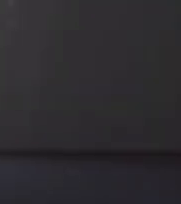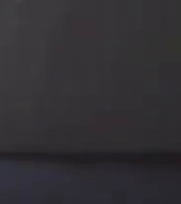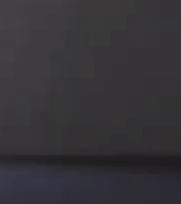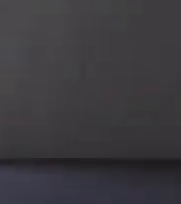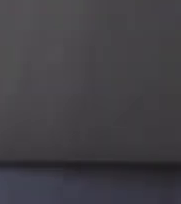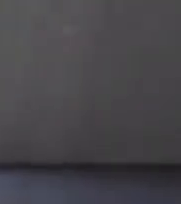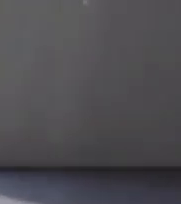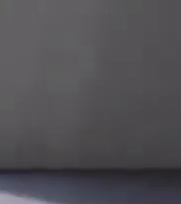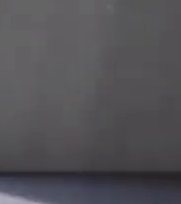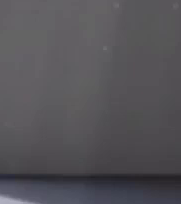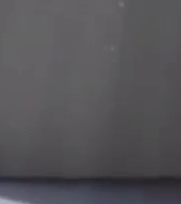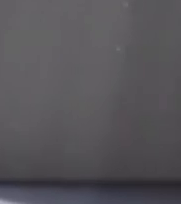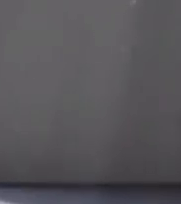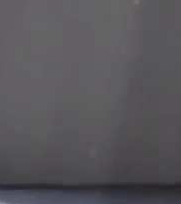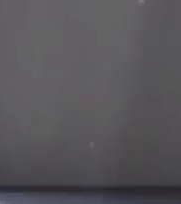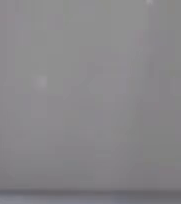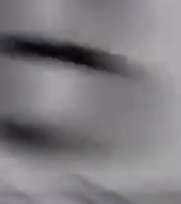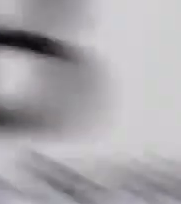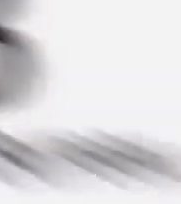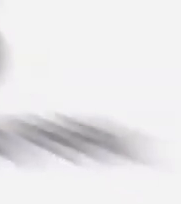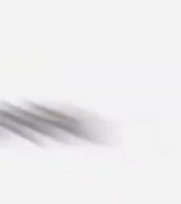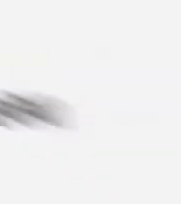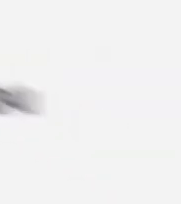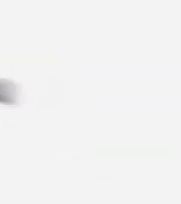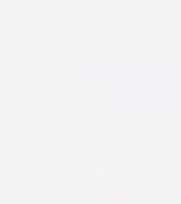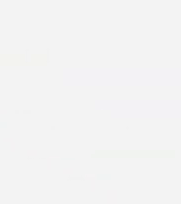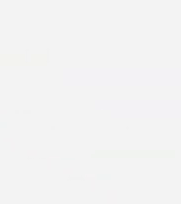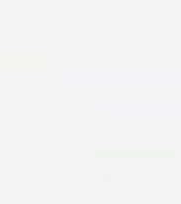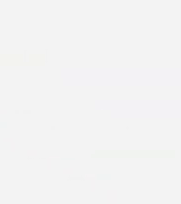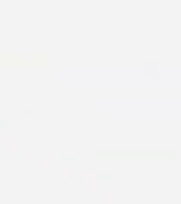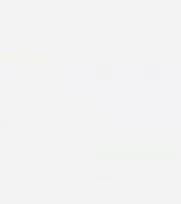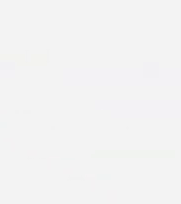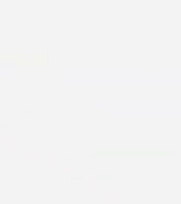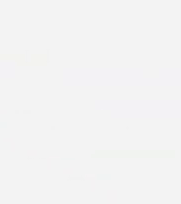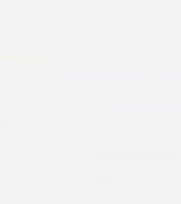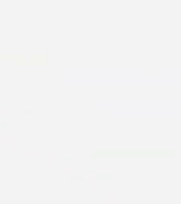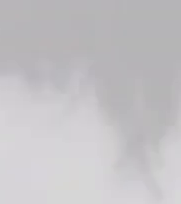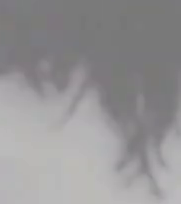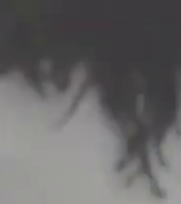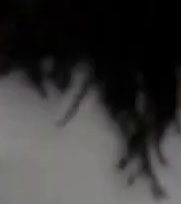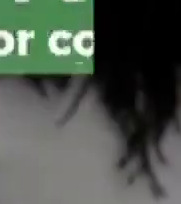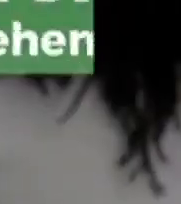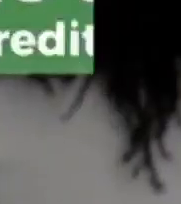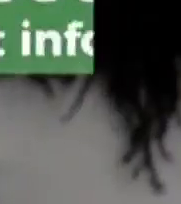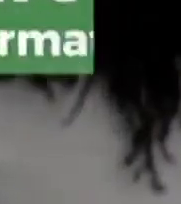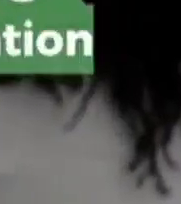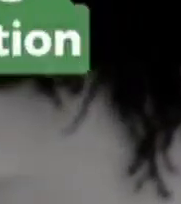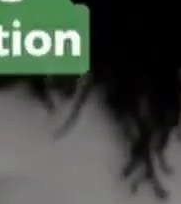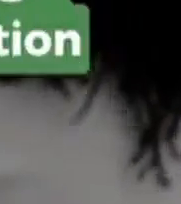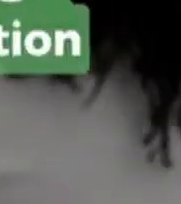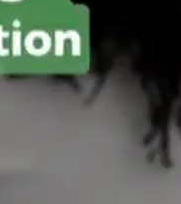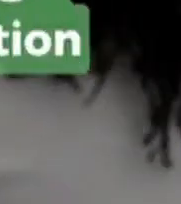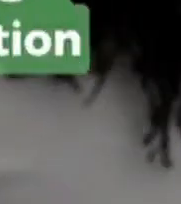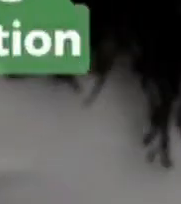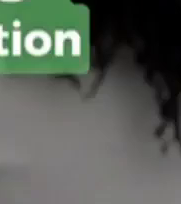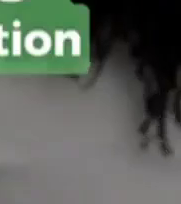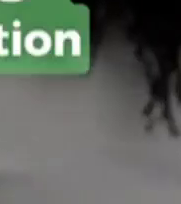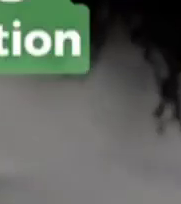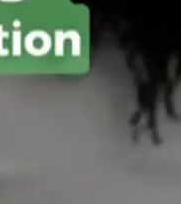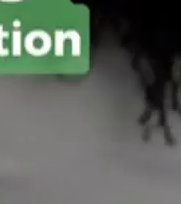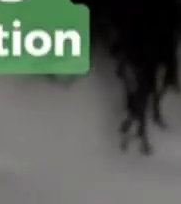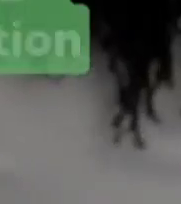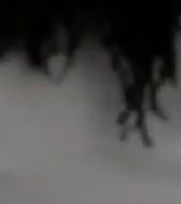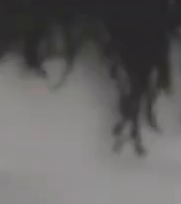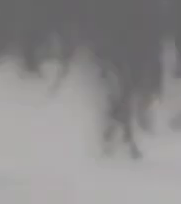Discover the power of informed credit decisions with Credit Data CRB. We are your reliable source for